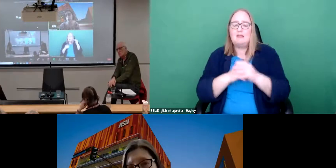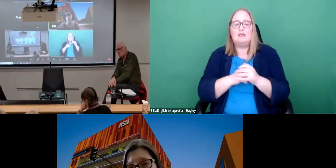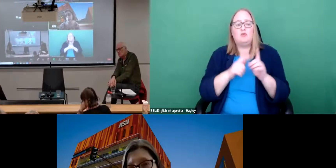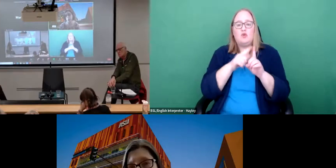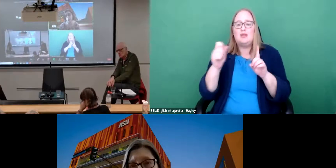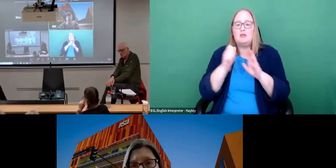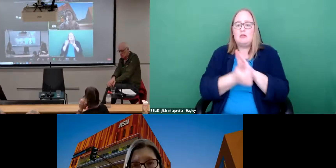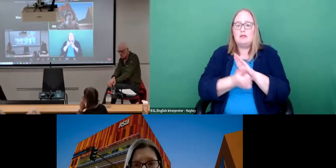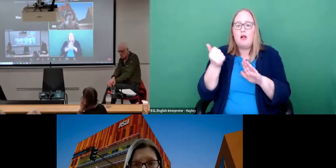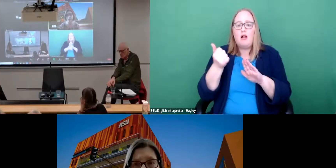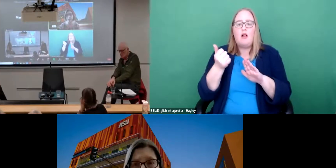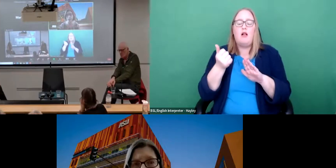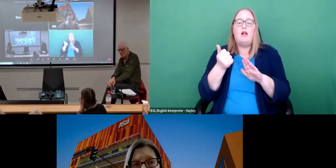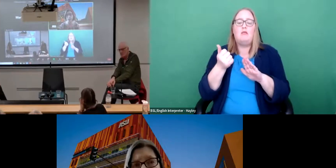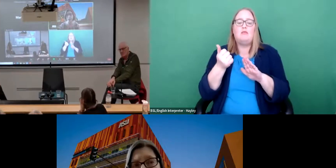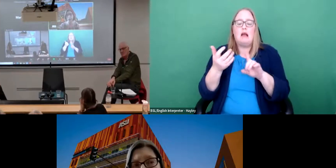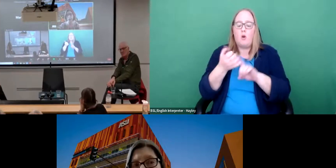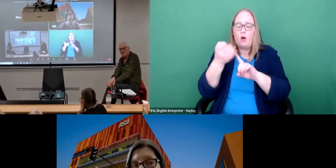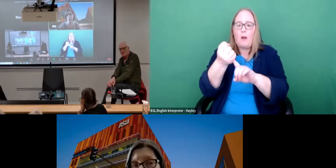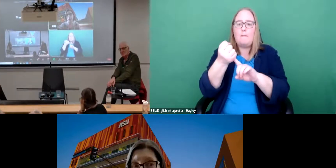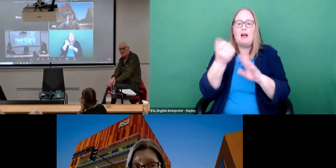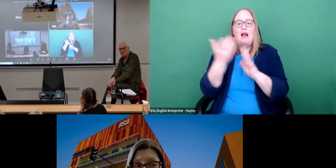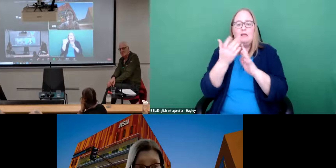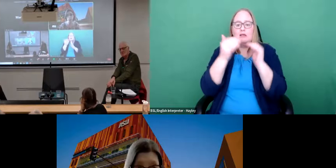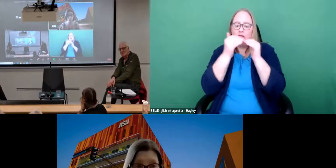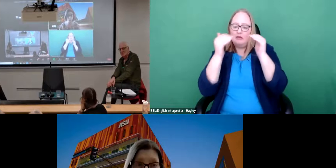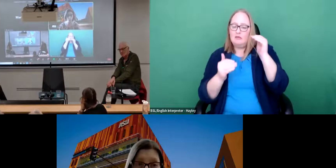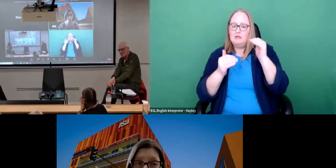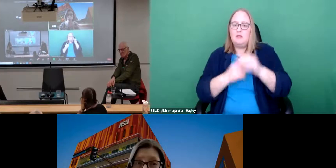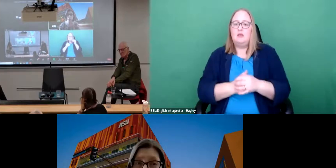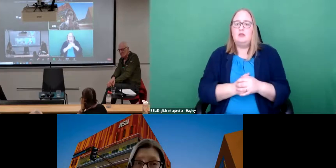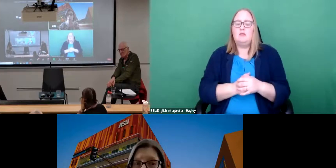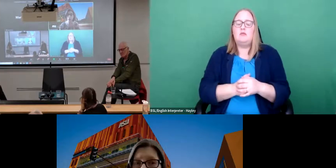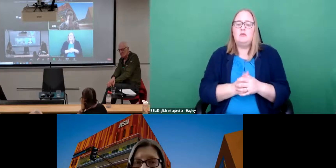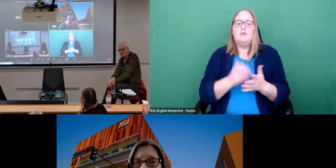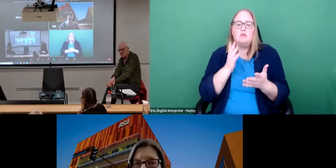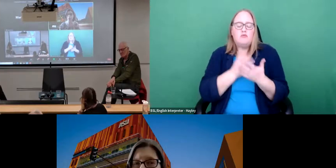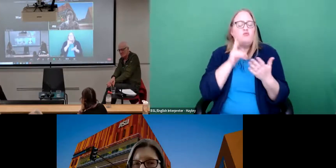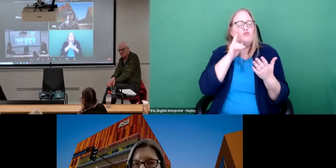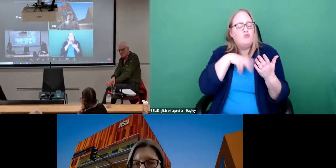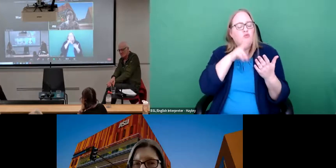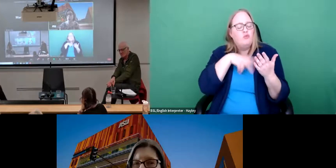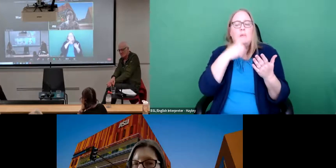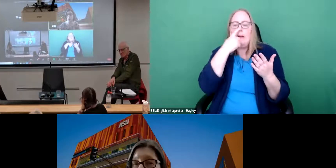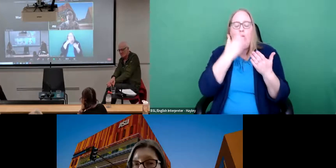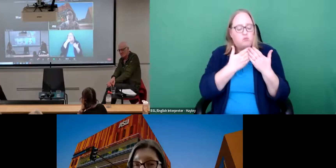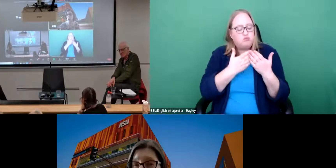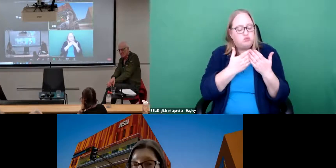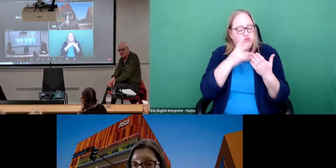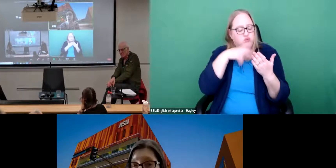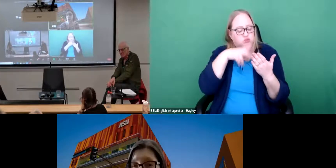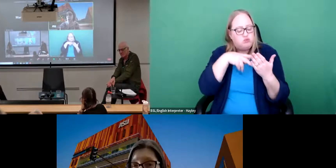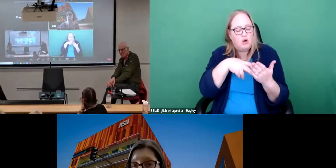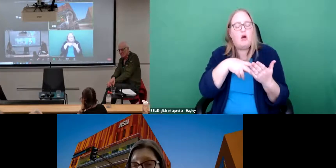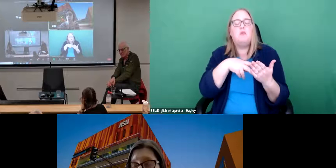as disparities in access. And this is a highly readable narrative that's nevertheless